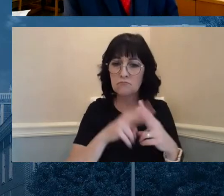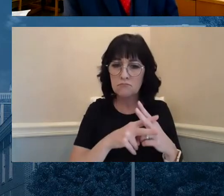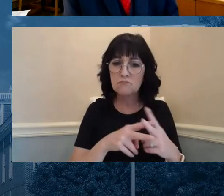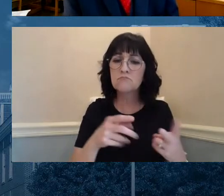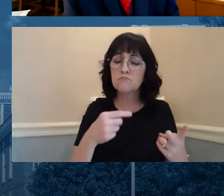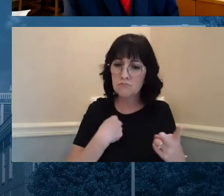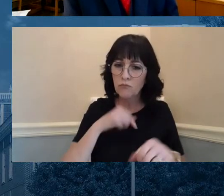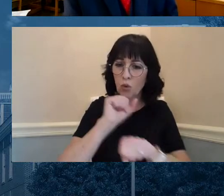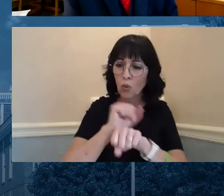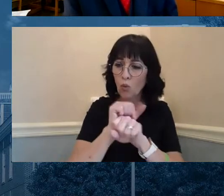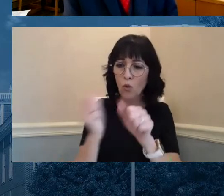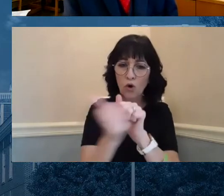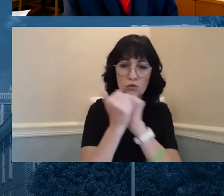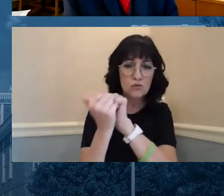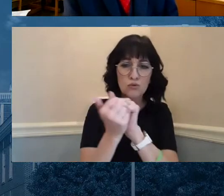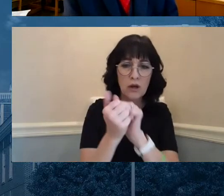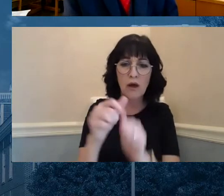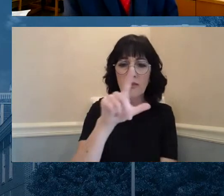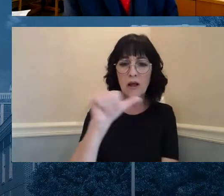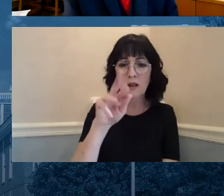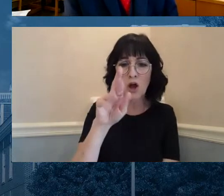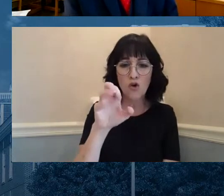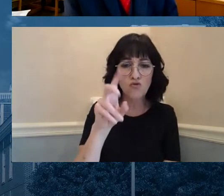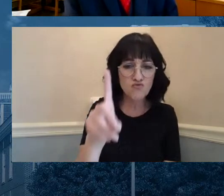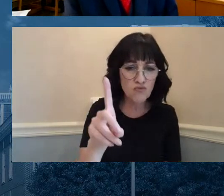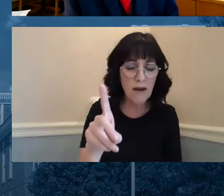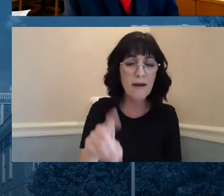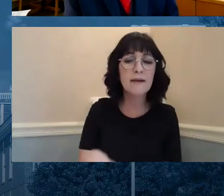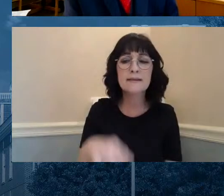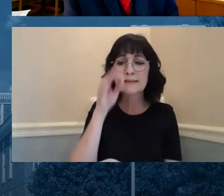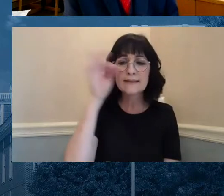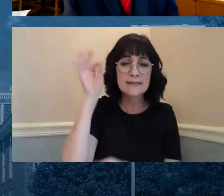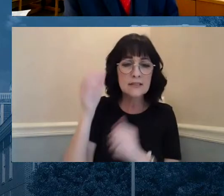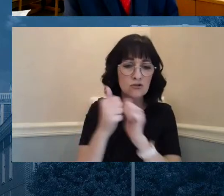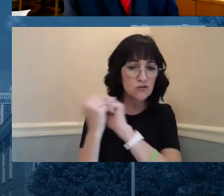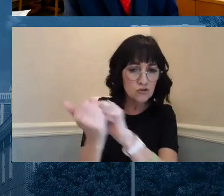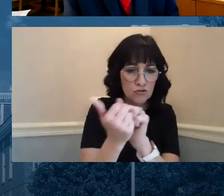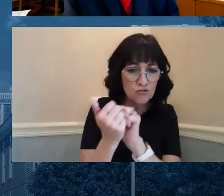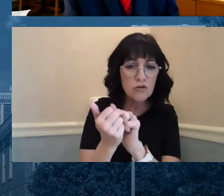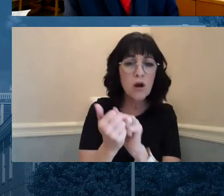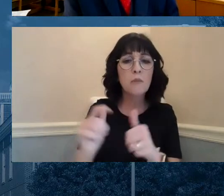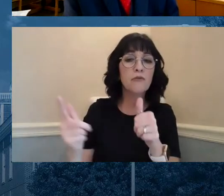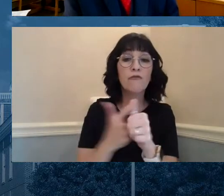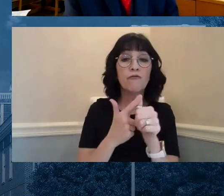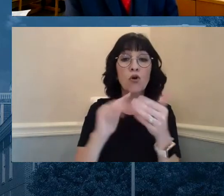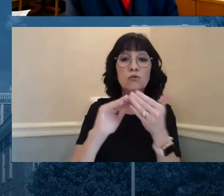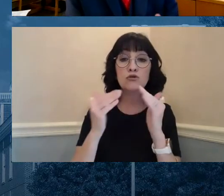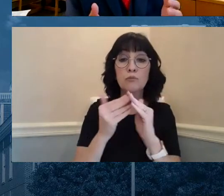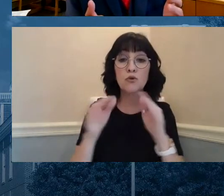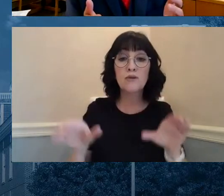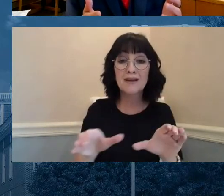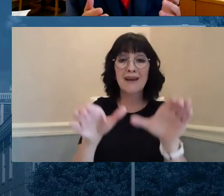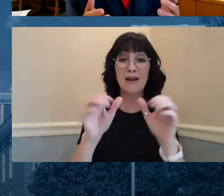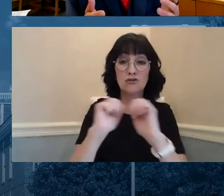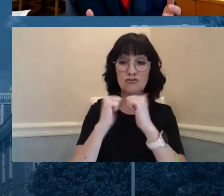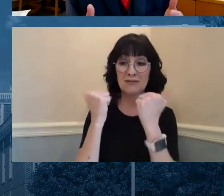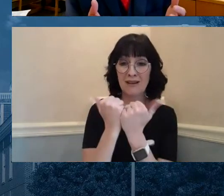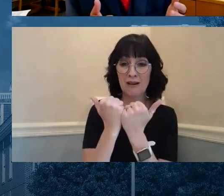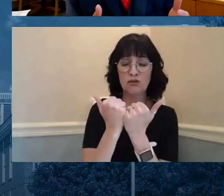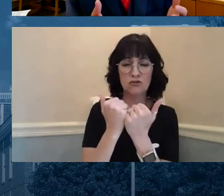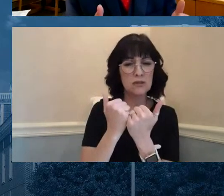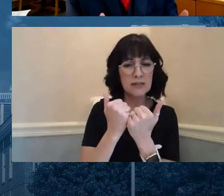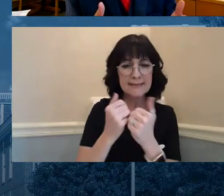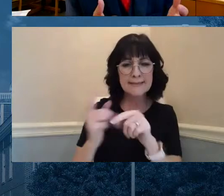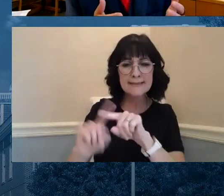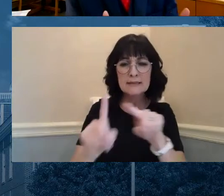La Esperanza, the Nanaco Tribe, First State Community Action Agency, and others, churches, to make sure